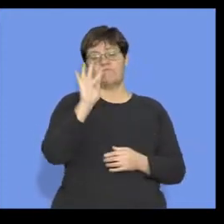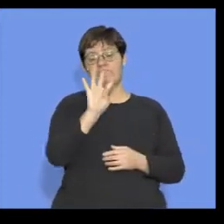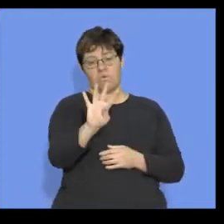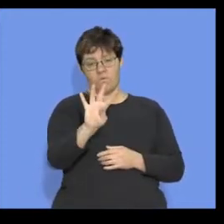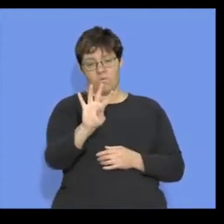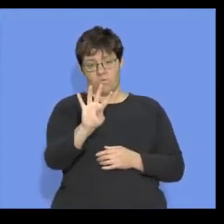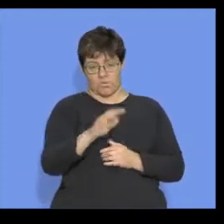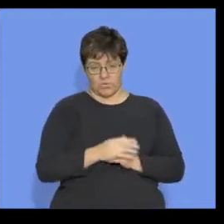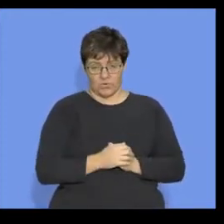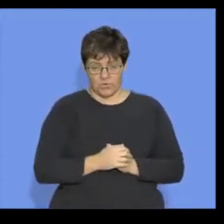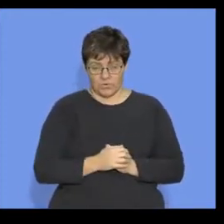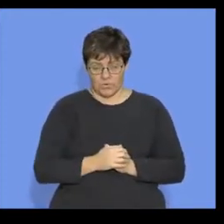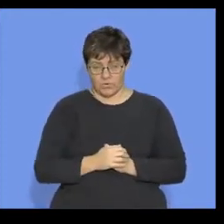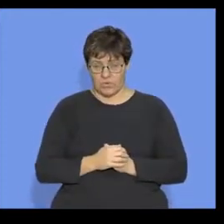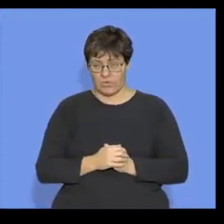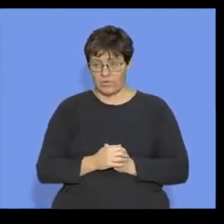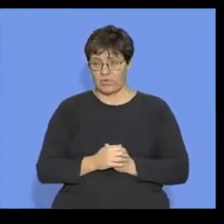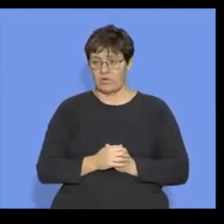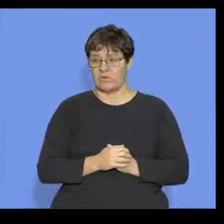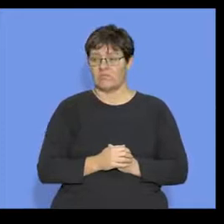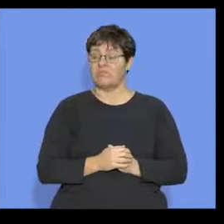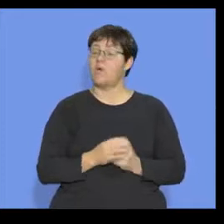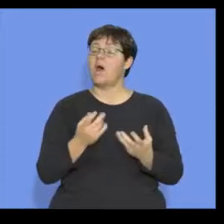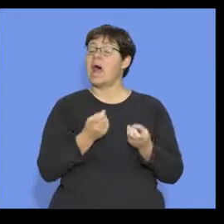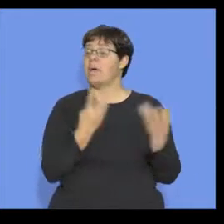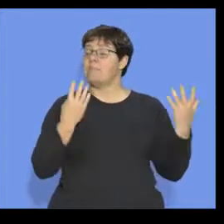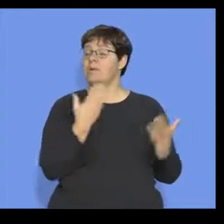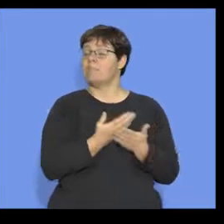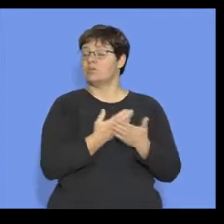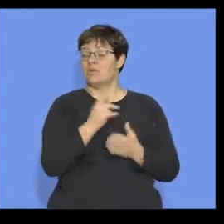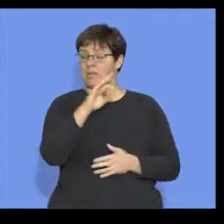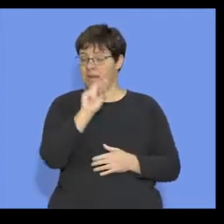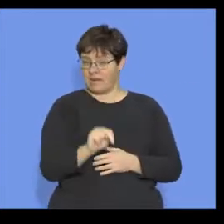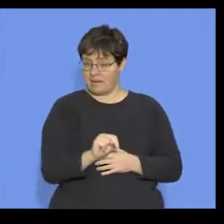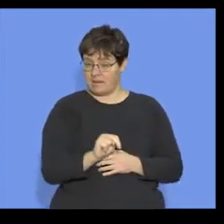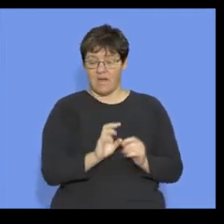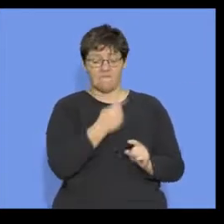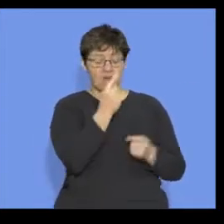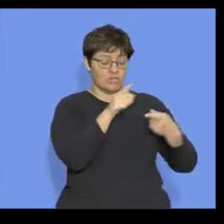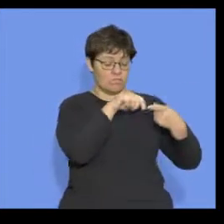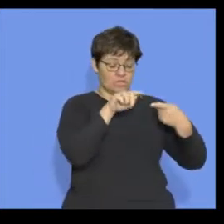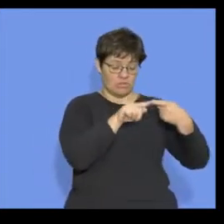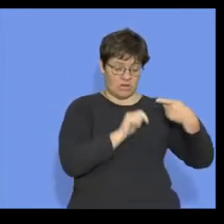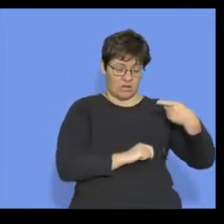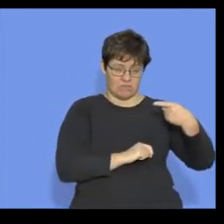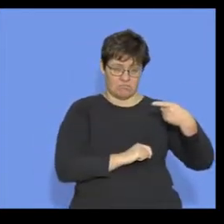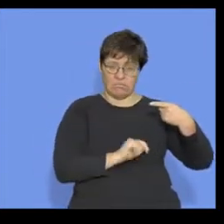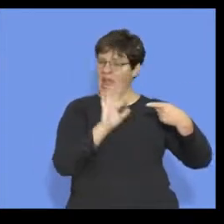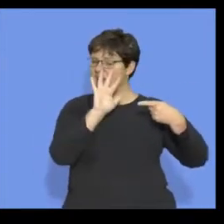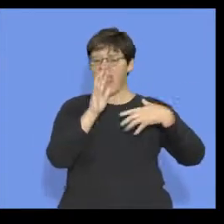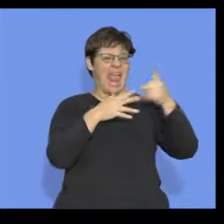digits. Then the number of possible pins. So the first position, we can choose